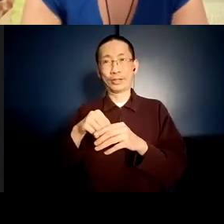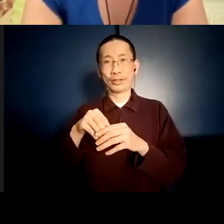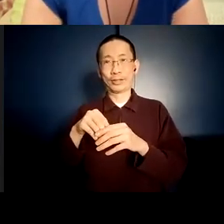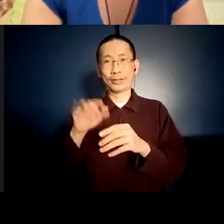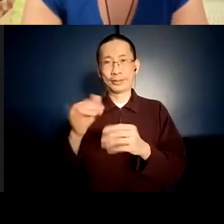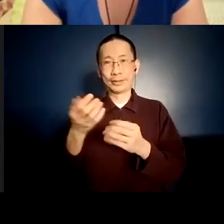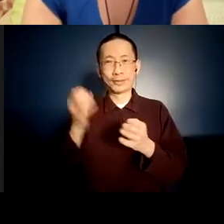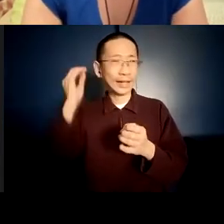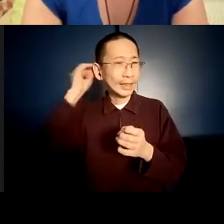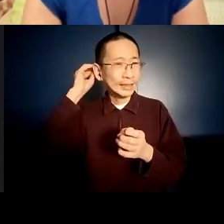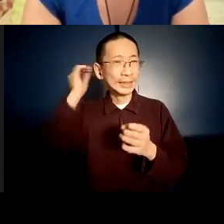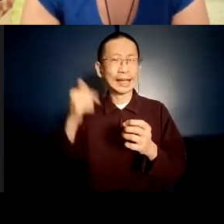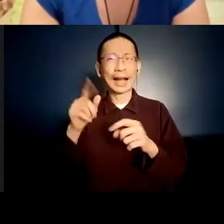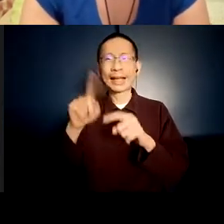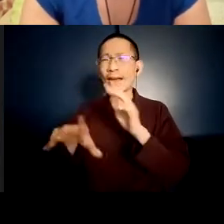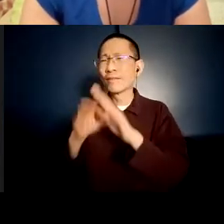I keep losing my mouse.